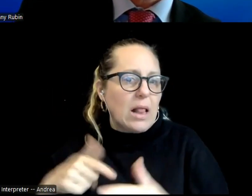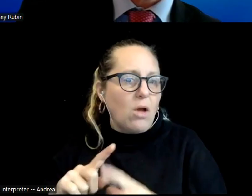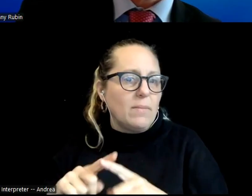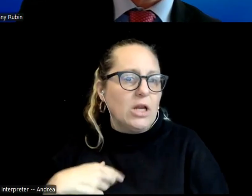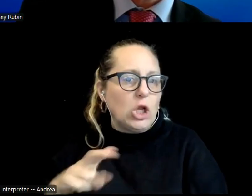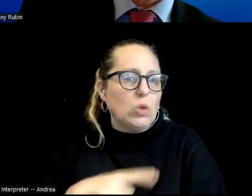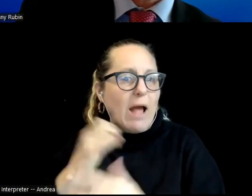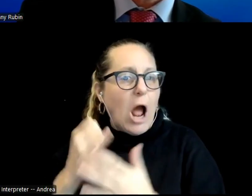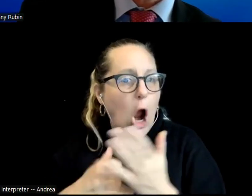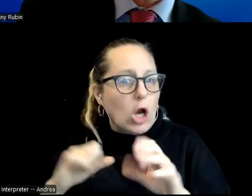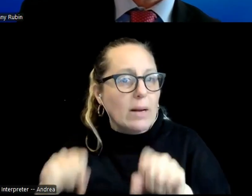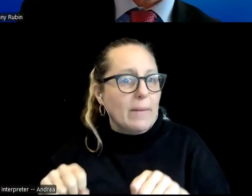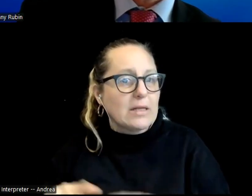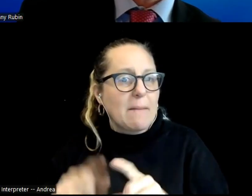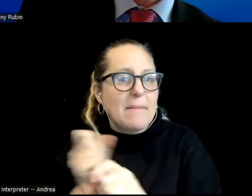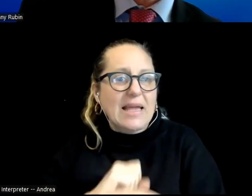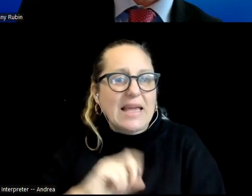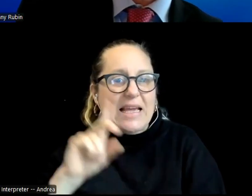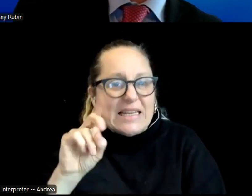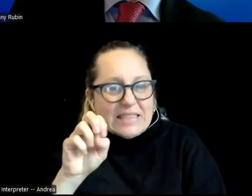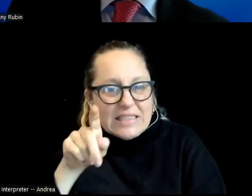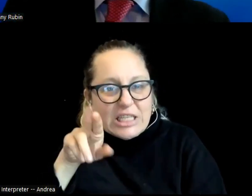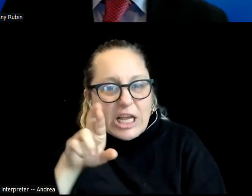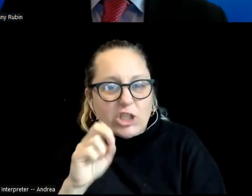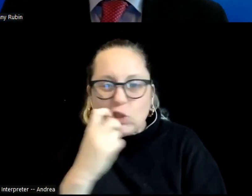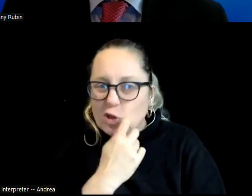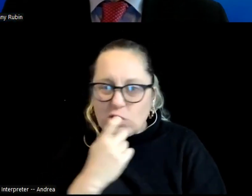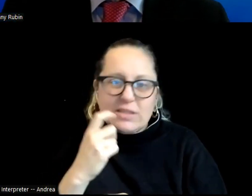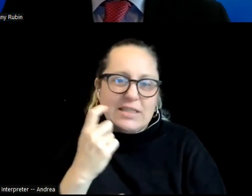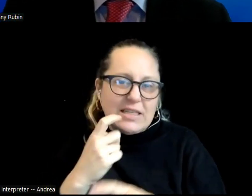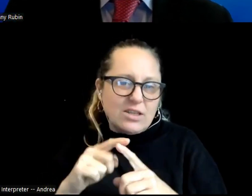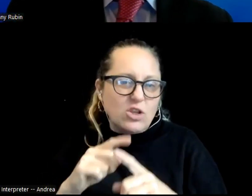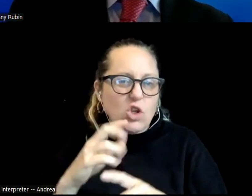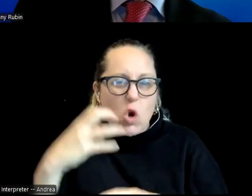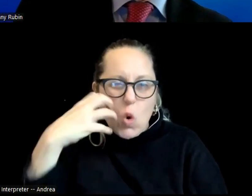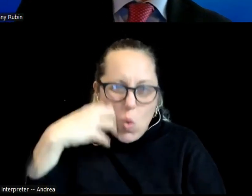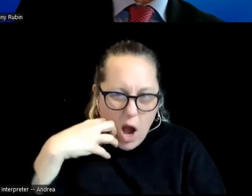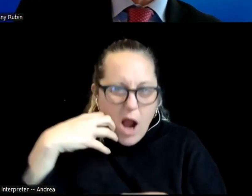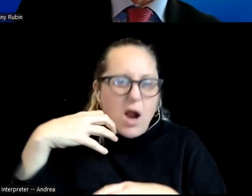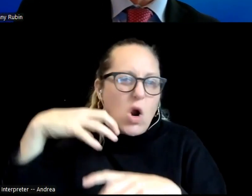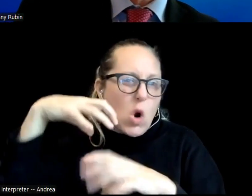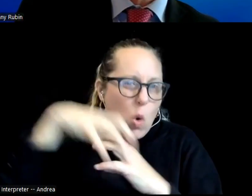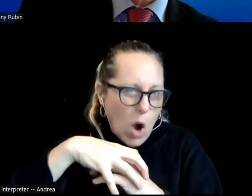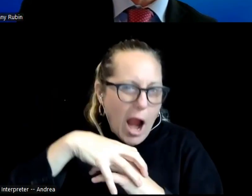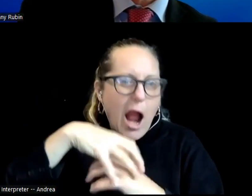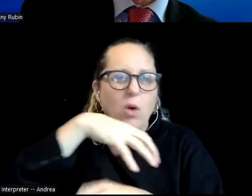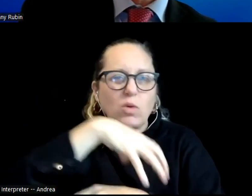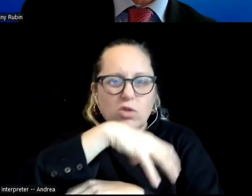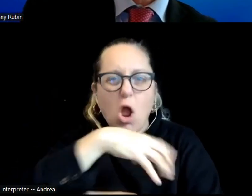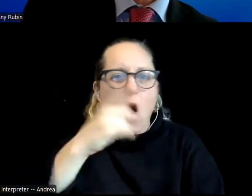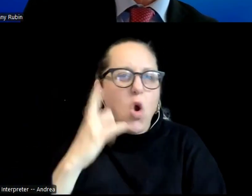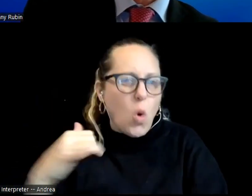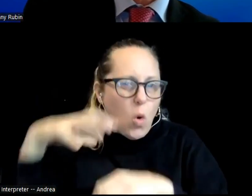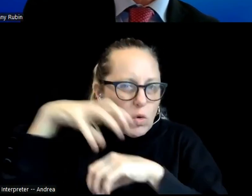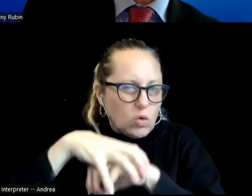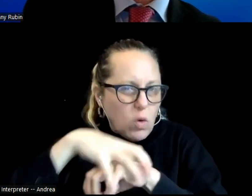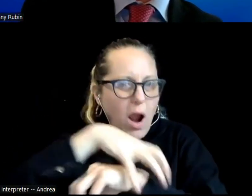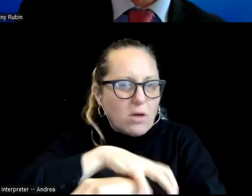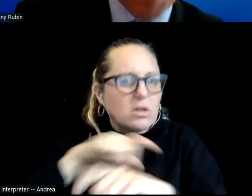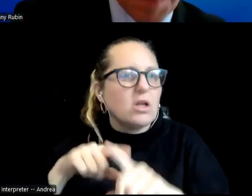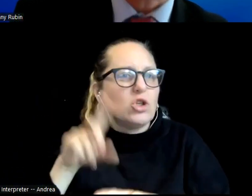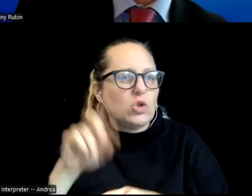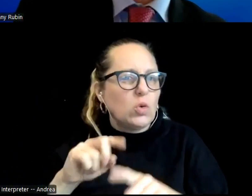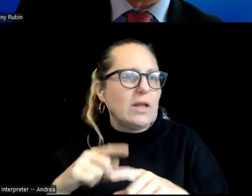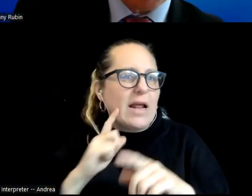ability and creating dentures and teeth and crowns and making gold crowns and doing the elaborate lab work